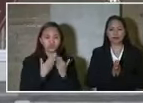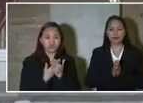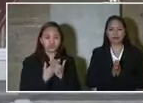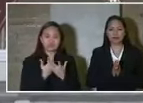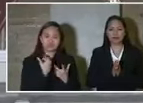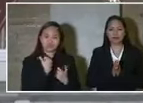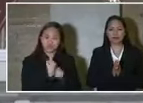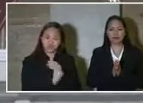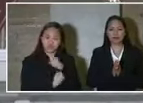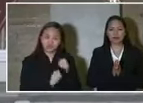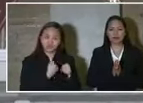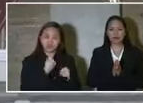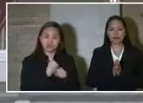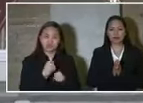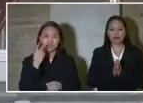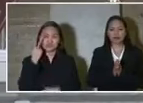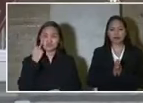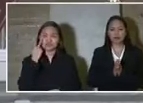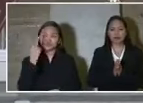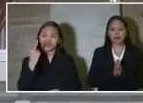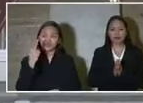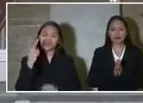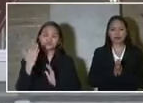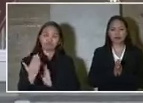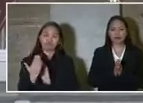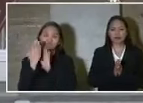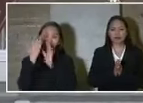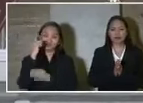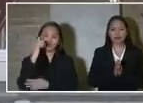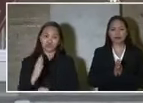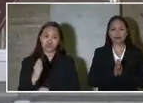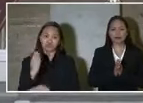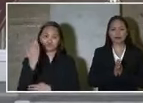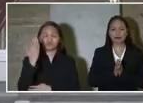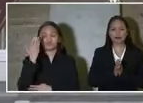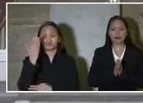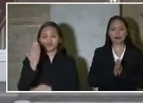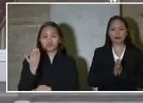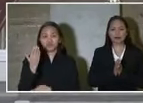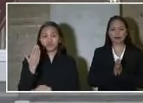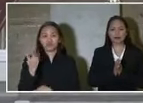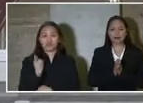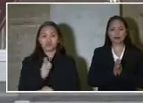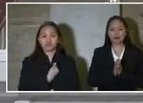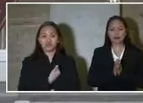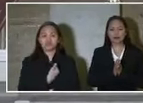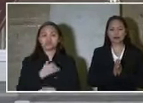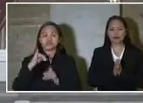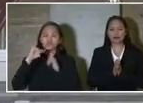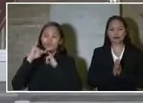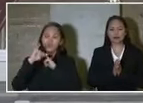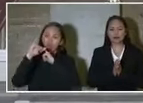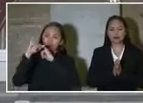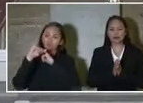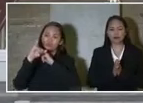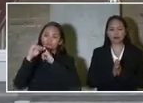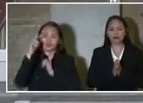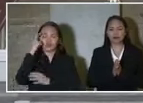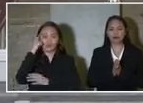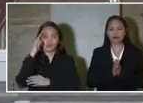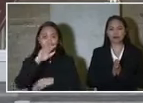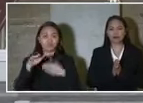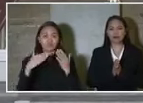eyes. For seeing you, our God, as you are, we shall be like you for all